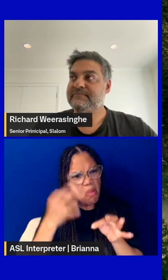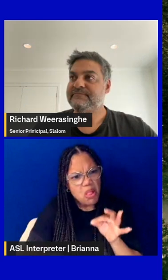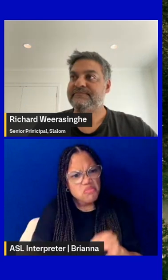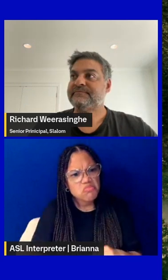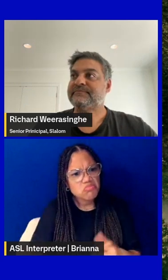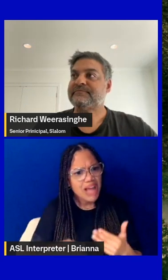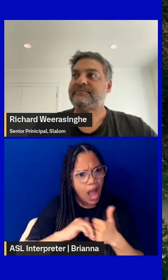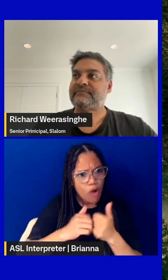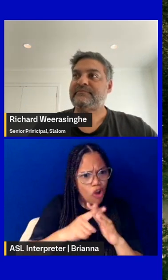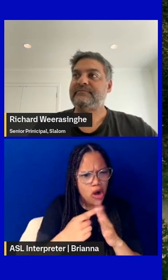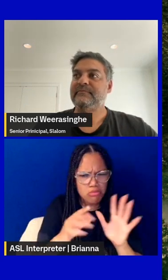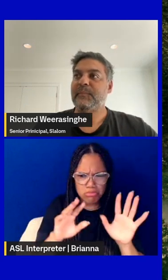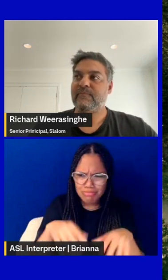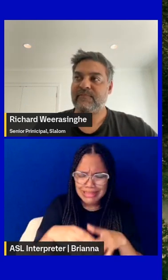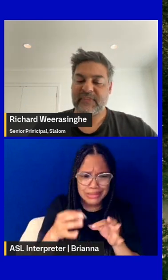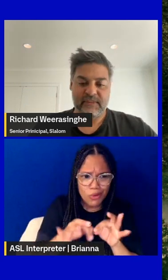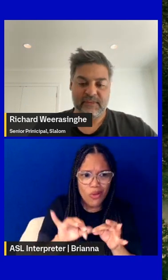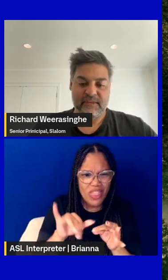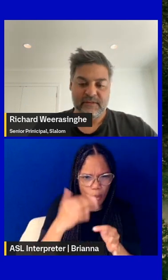started.